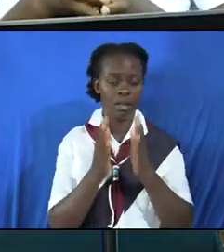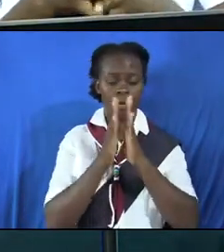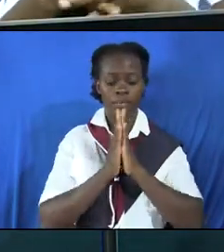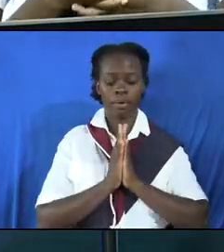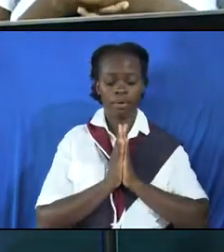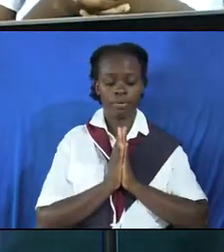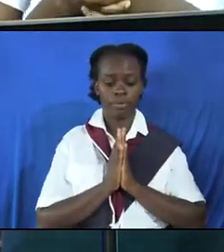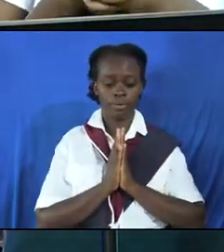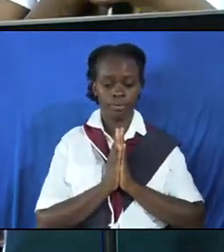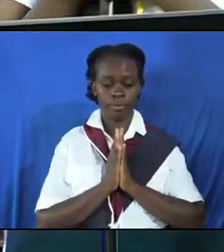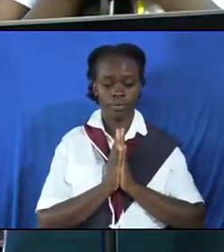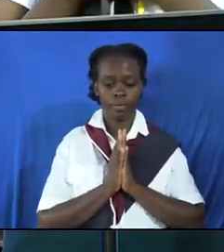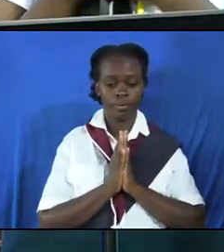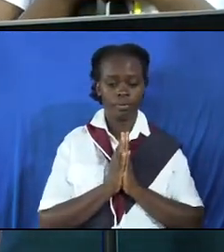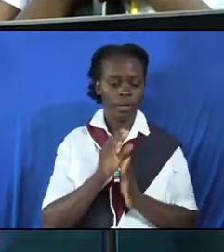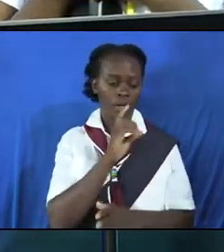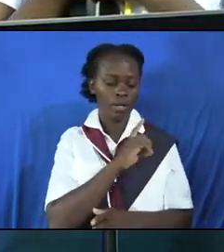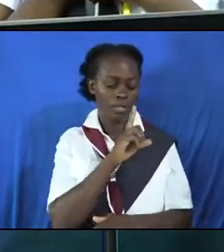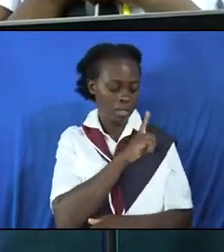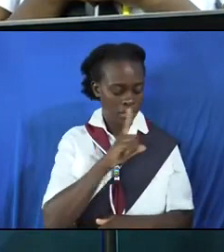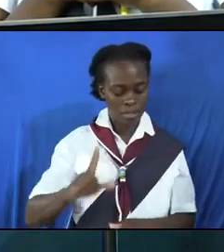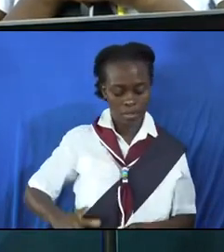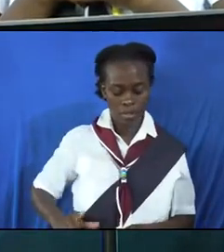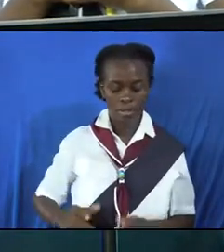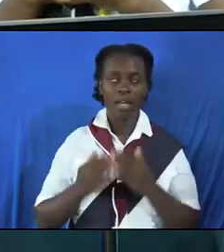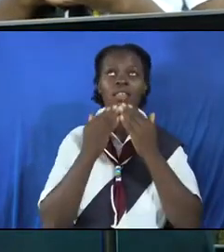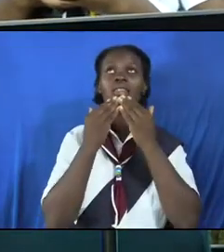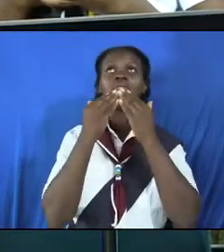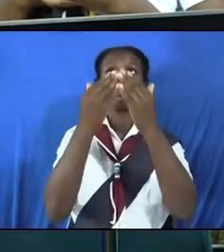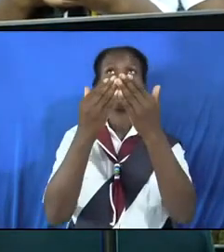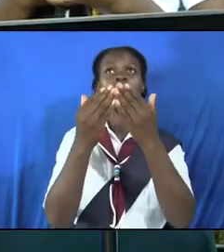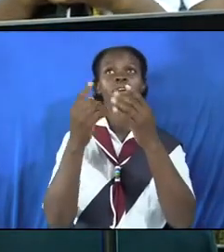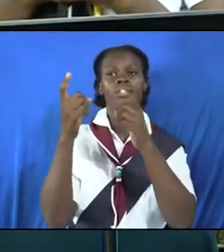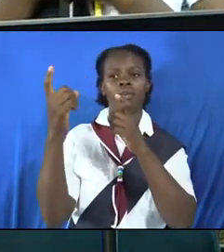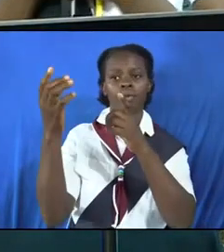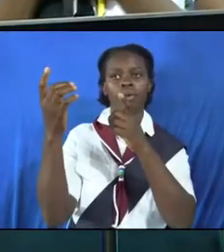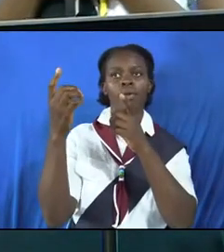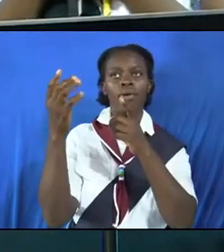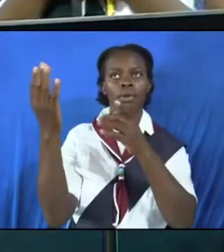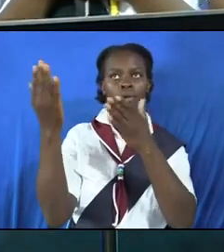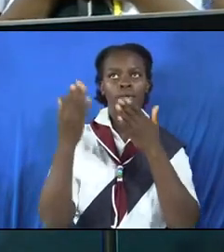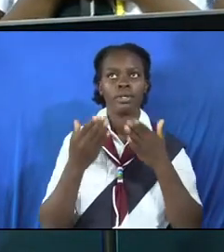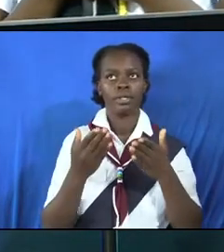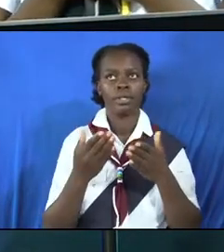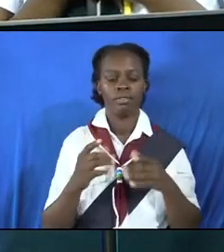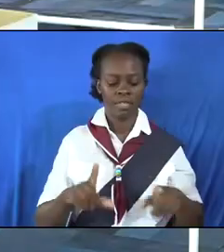pray. Dear Lord, thank you for giving us this gift of life.